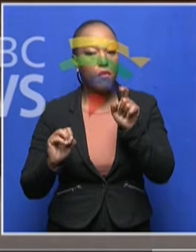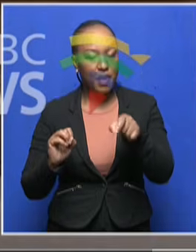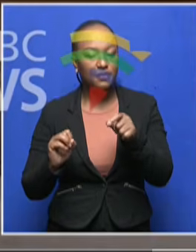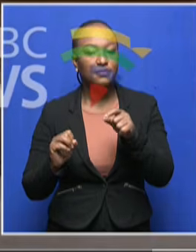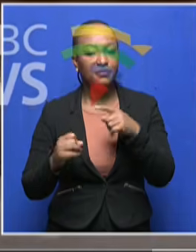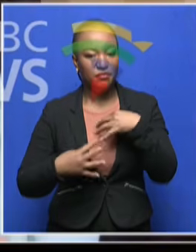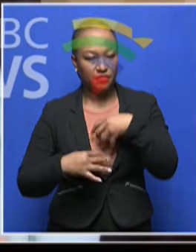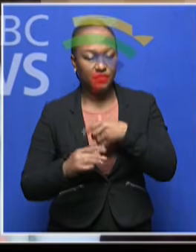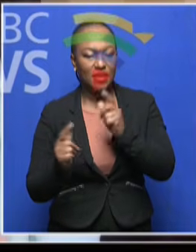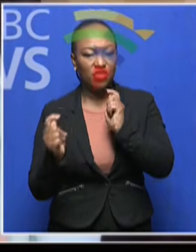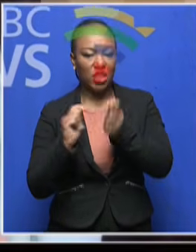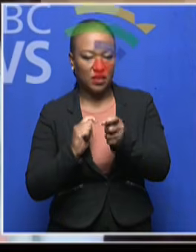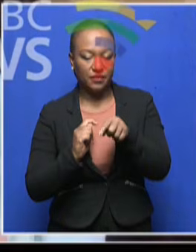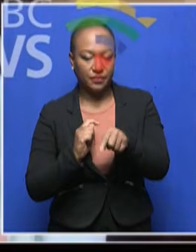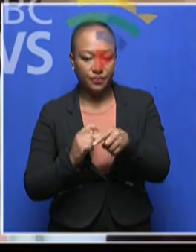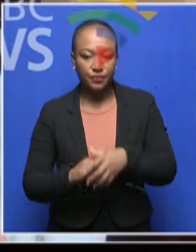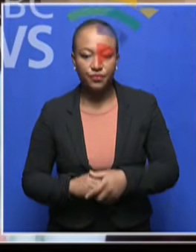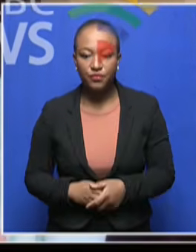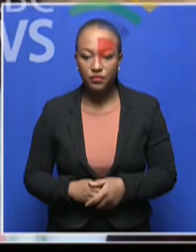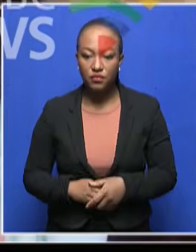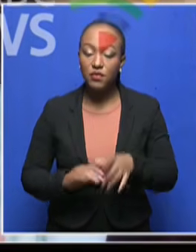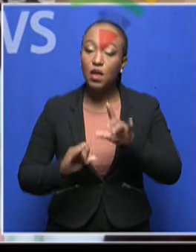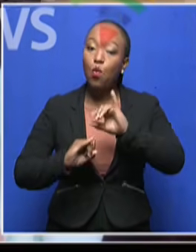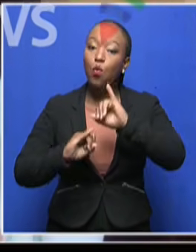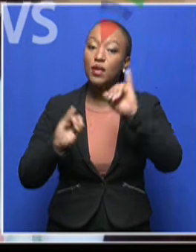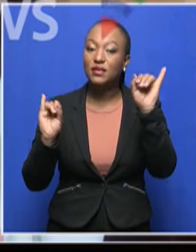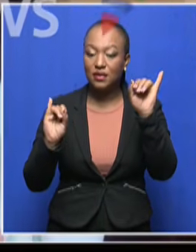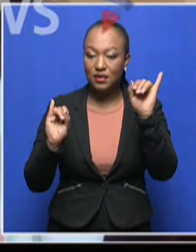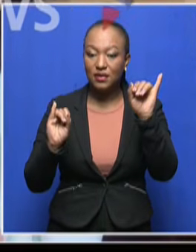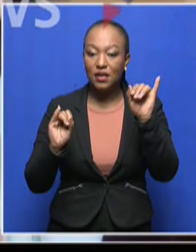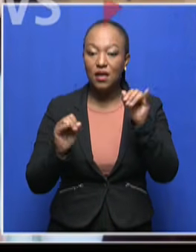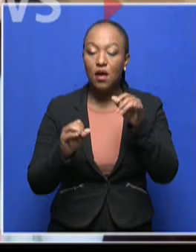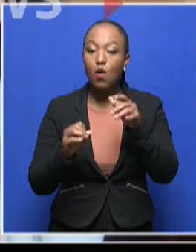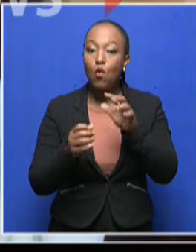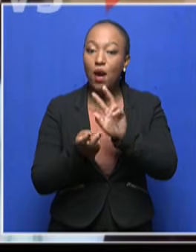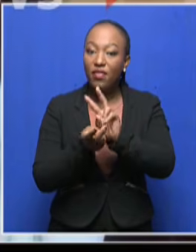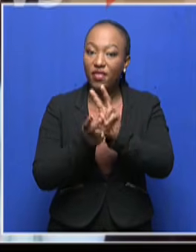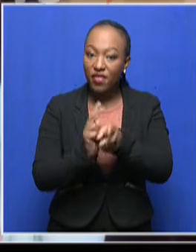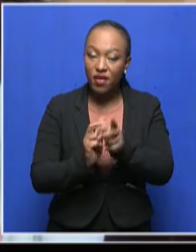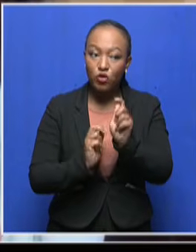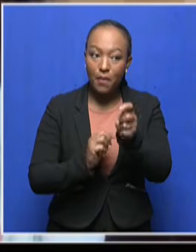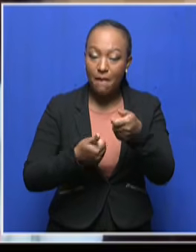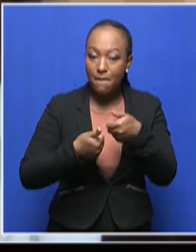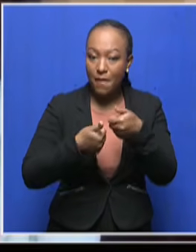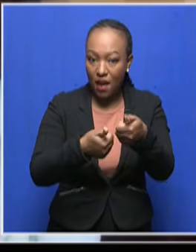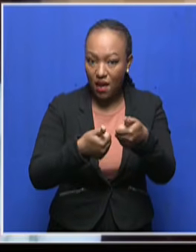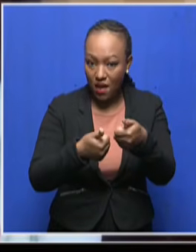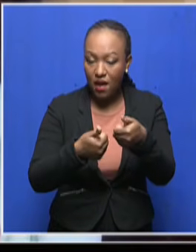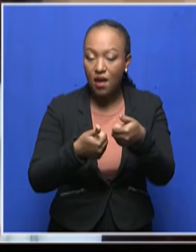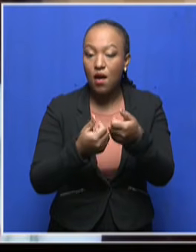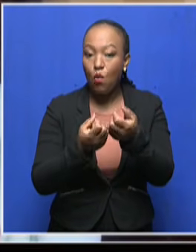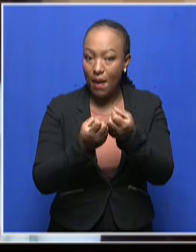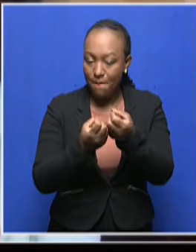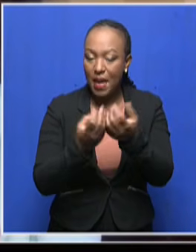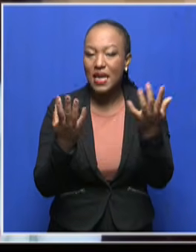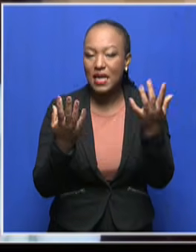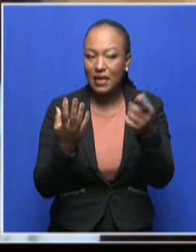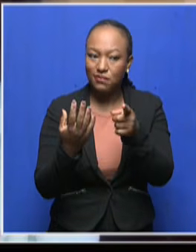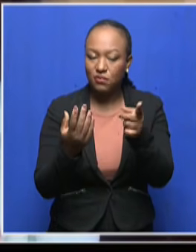pay attention to. And then you get even into more trouble when you start taking out credit to pay off the debt, because there's so many